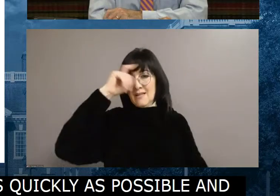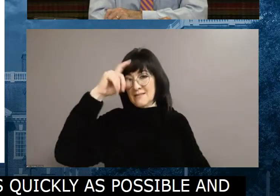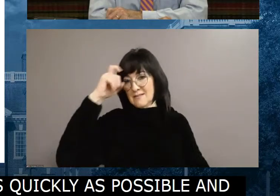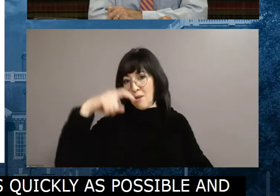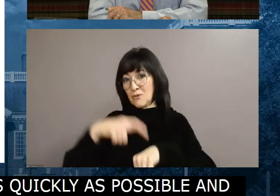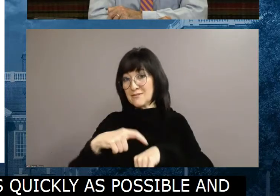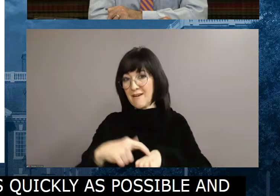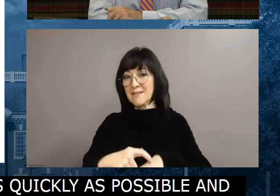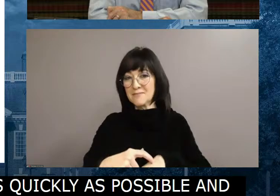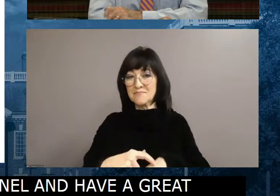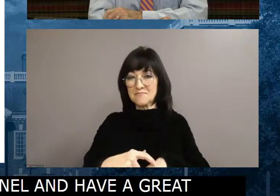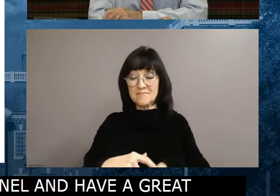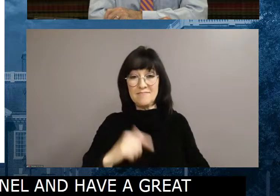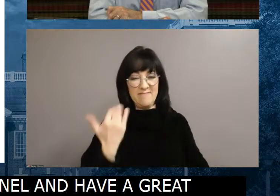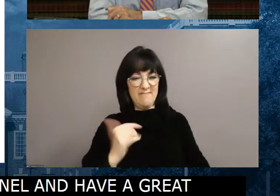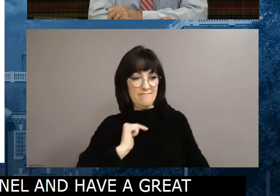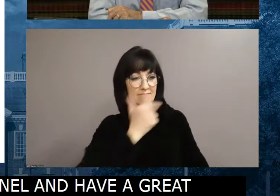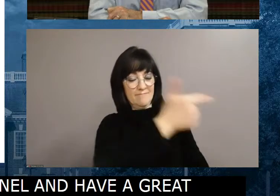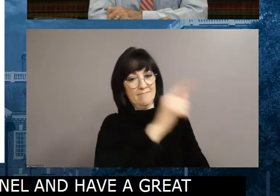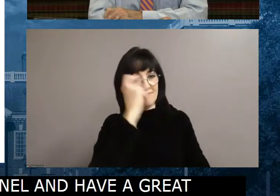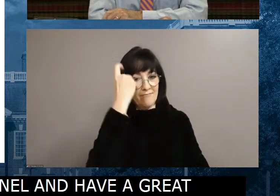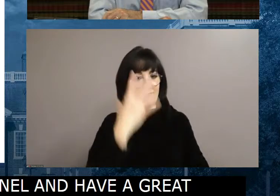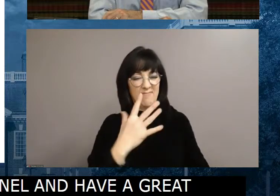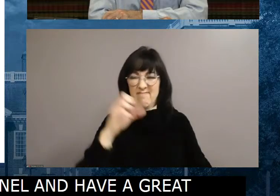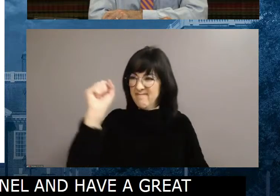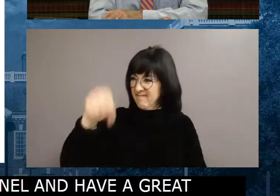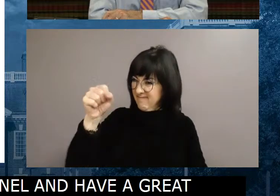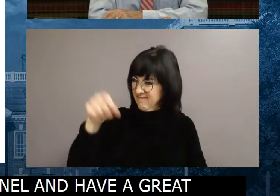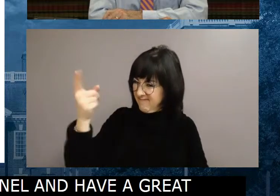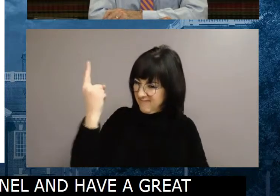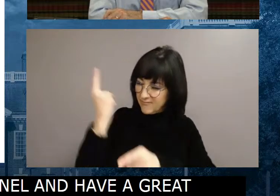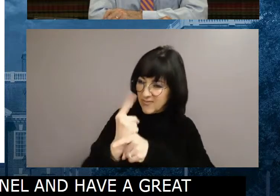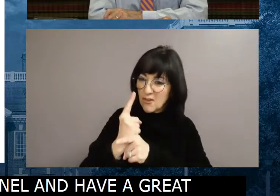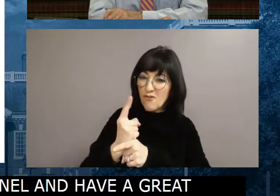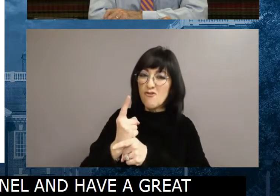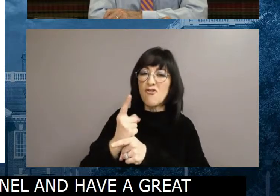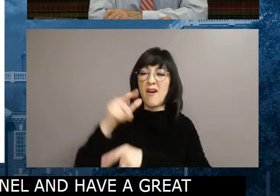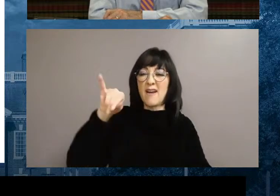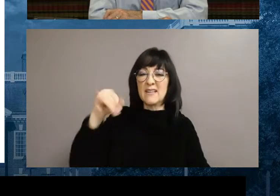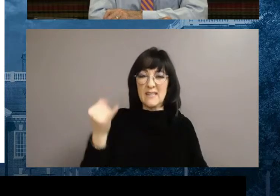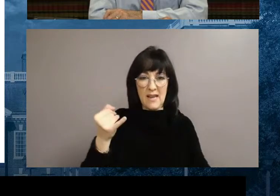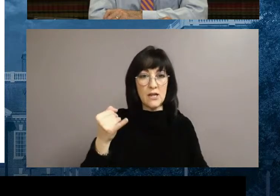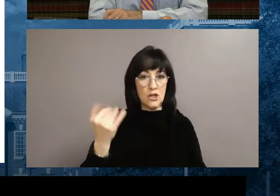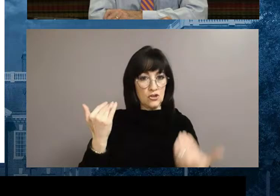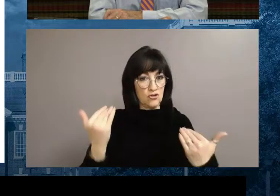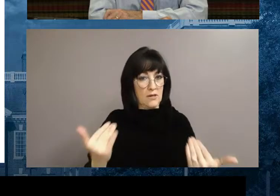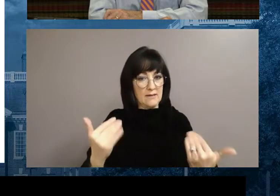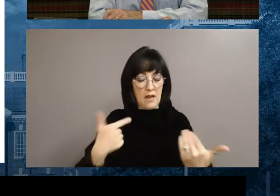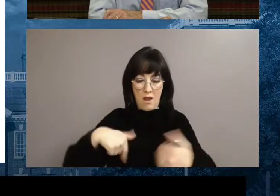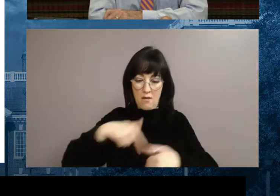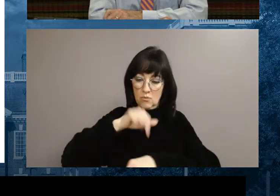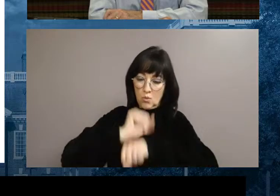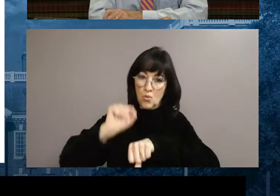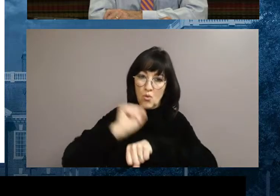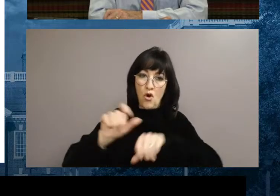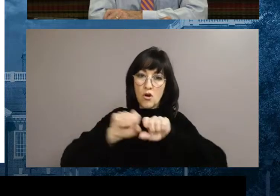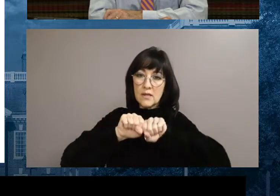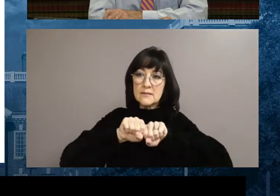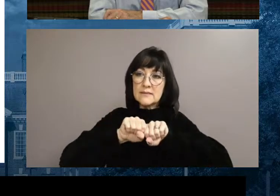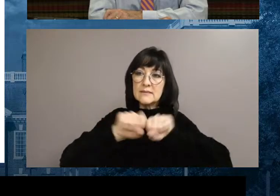a nutshell. We've got vaccine invitations going out to everyone on that registration